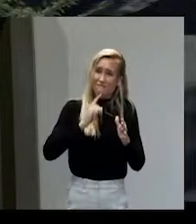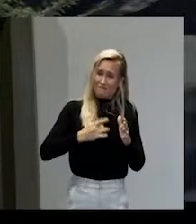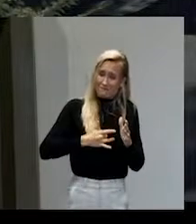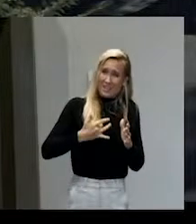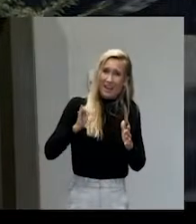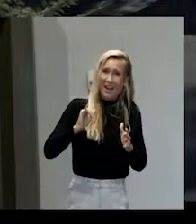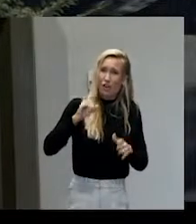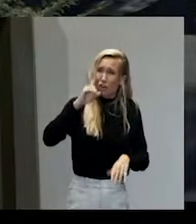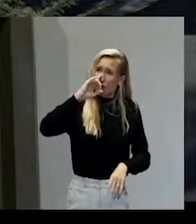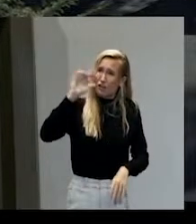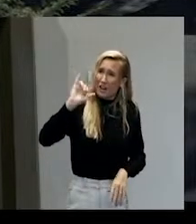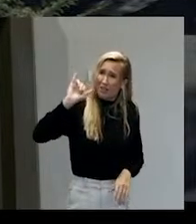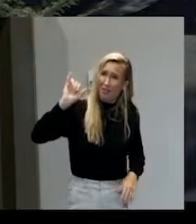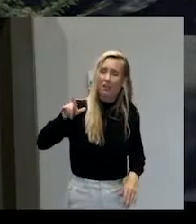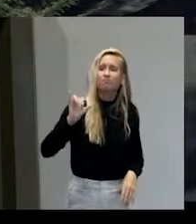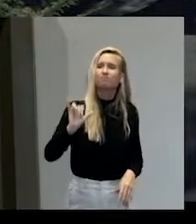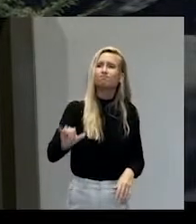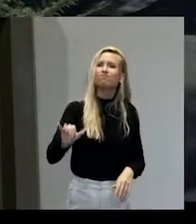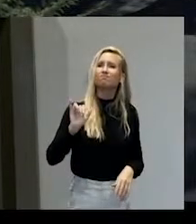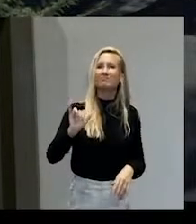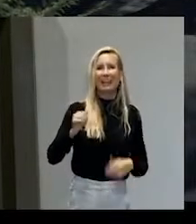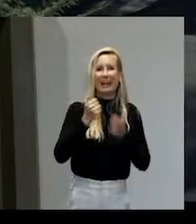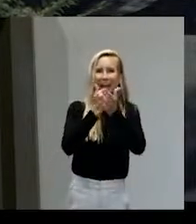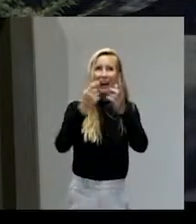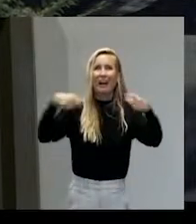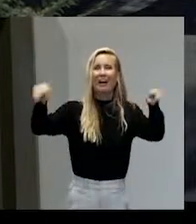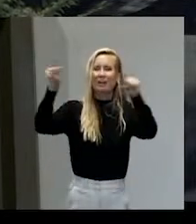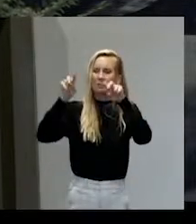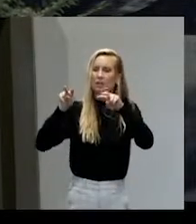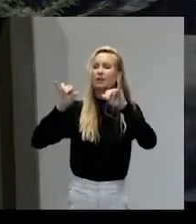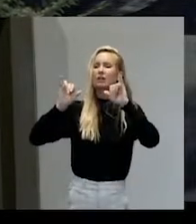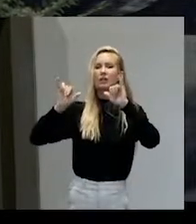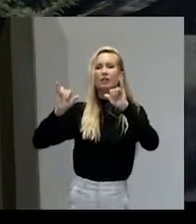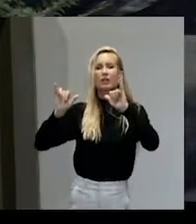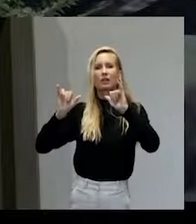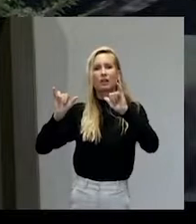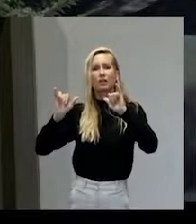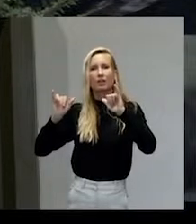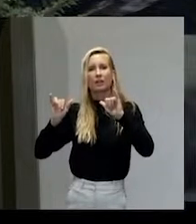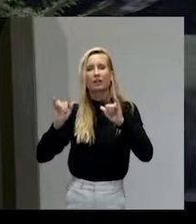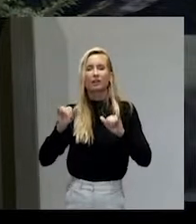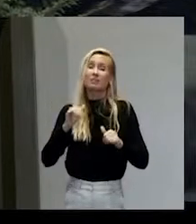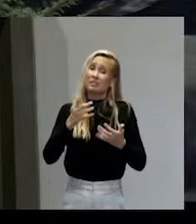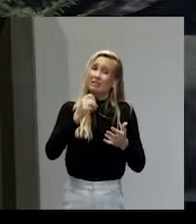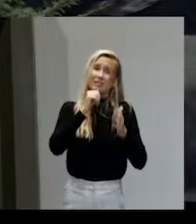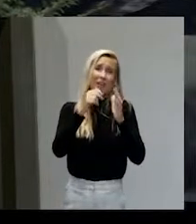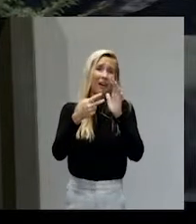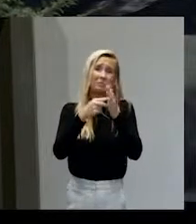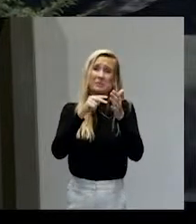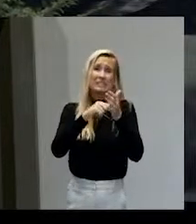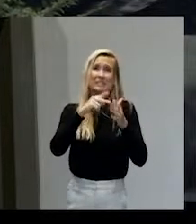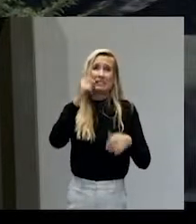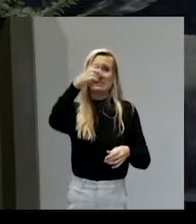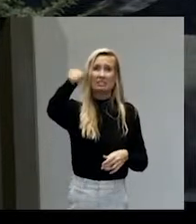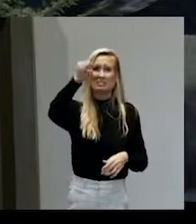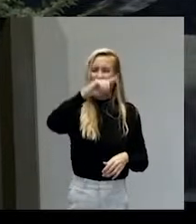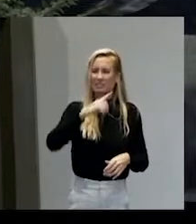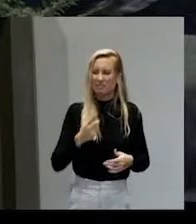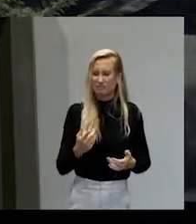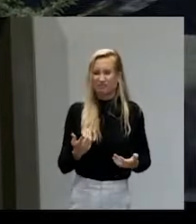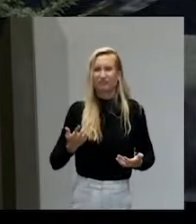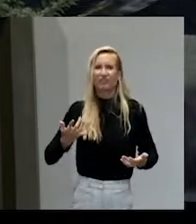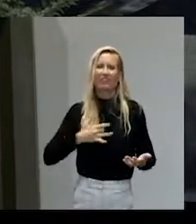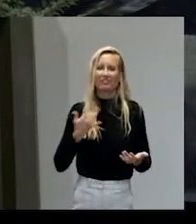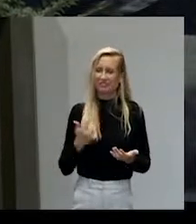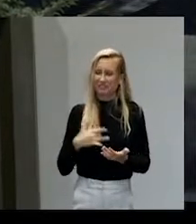with these characters in this situation, not because they lack empathy, but because they were never in this situation. Before this show, I had one